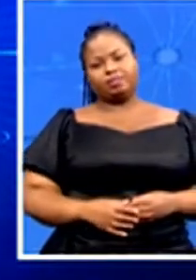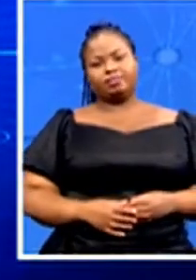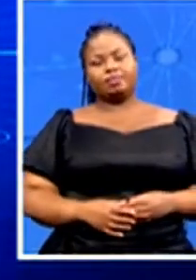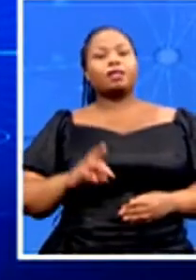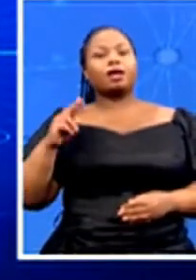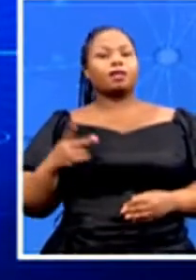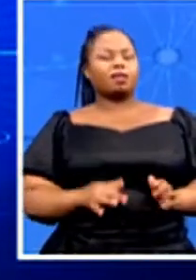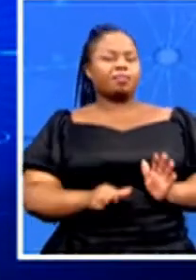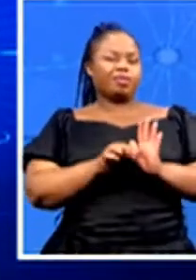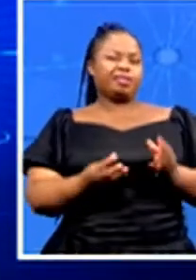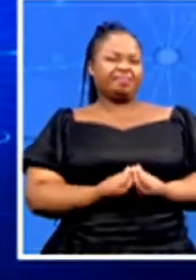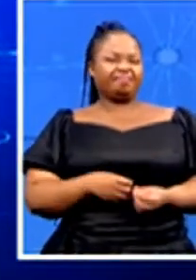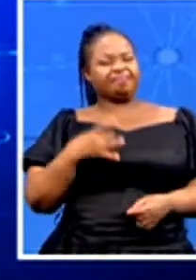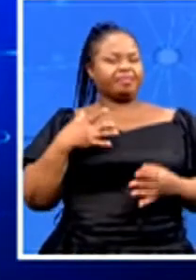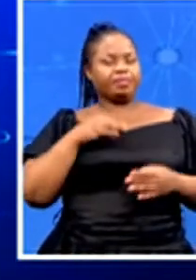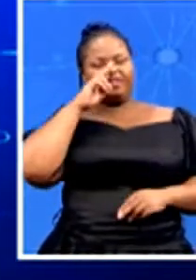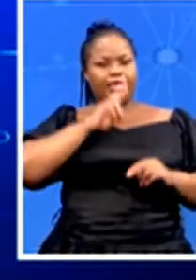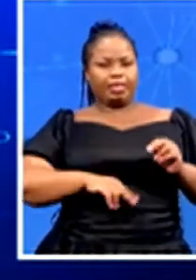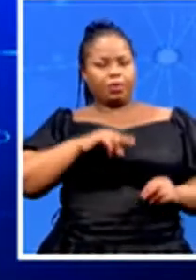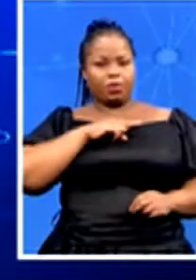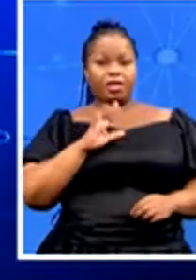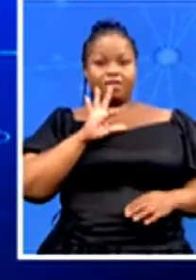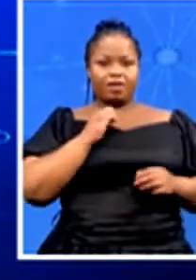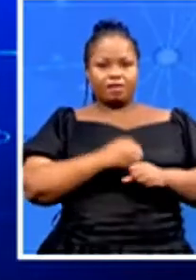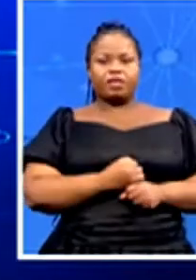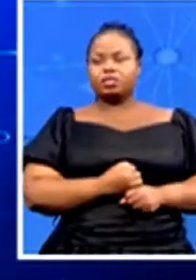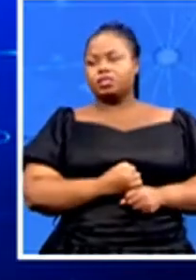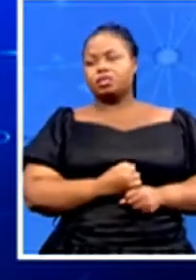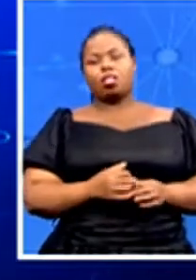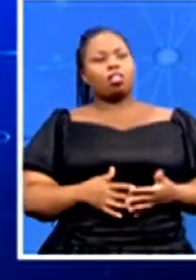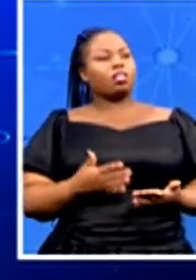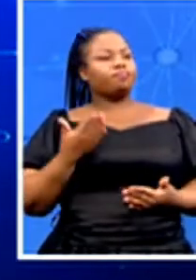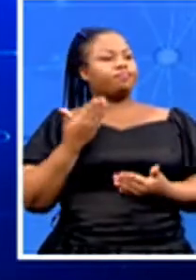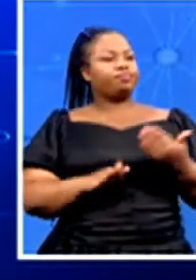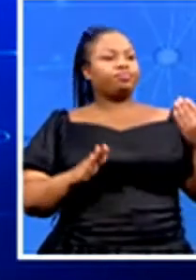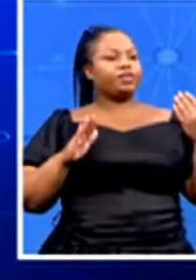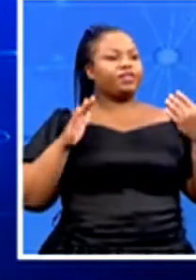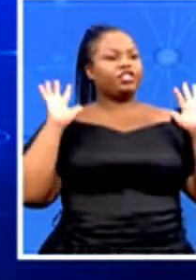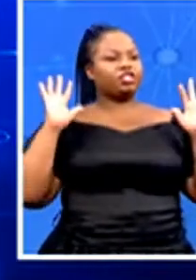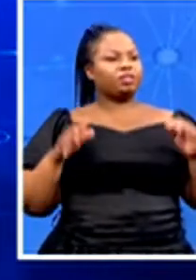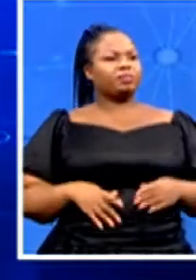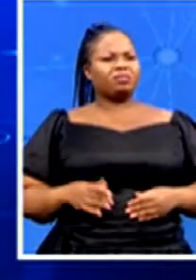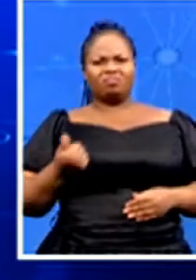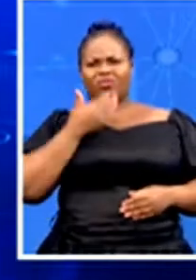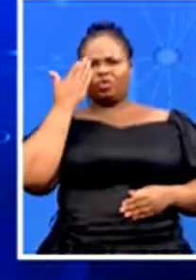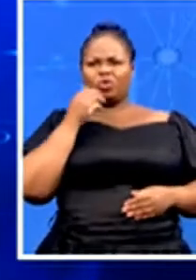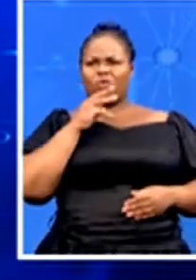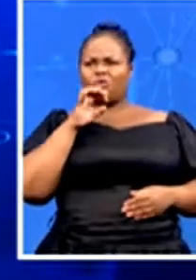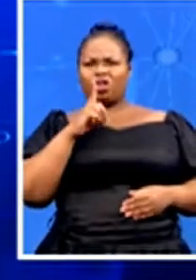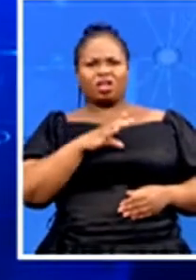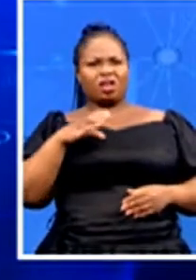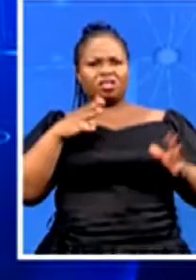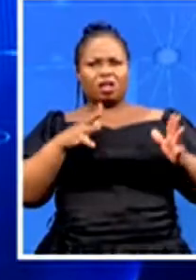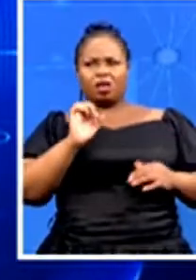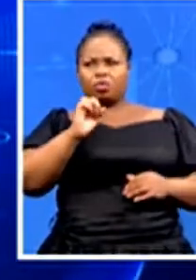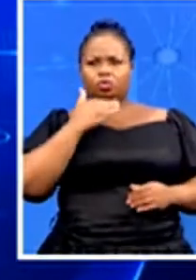that 5 years will lapse and people would not know who their ward councillor is. Now, there is this nice term that you always